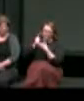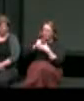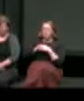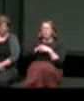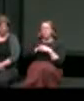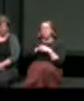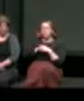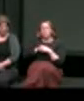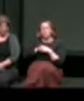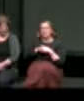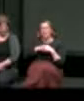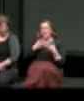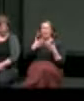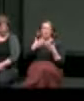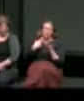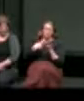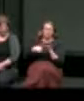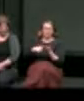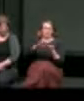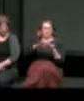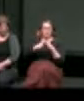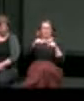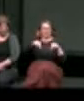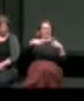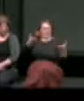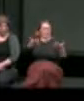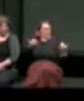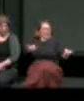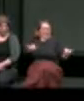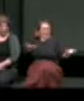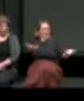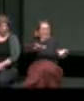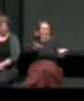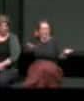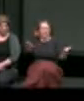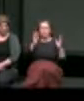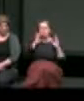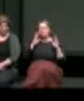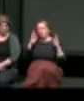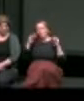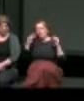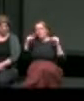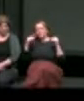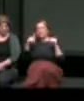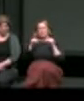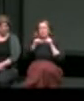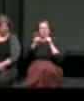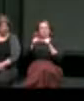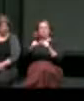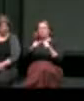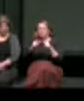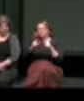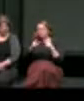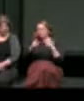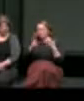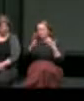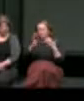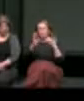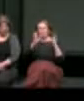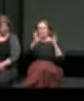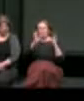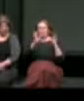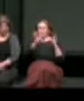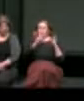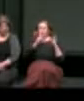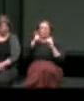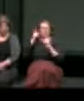touch on the community. That's why everyone's here today. So hopefully long term, we're leaving the community in a better